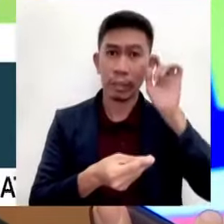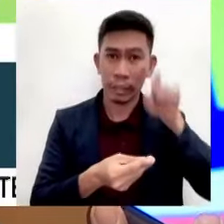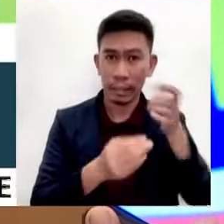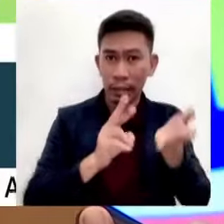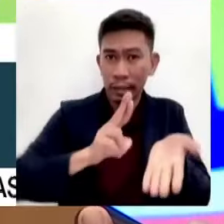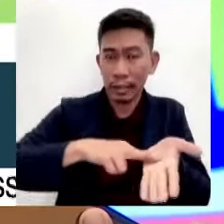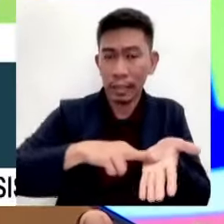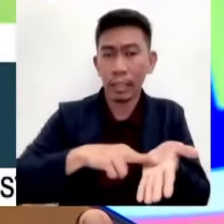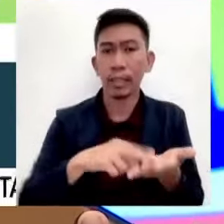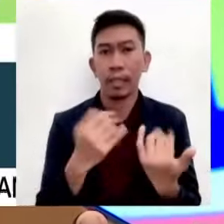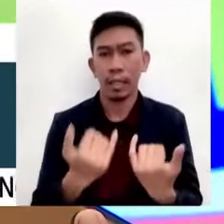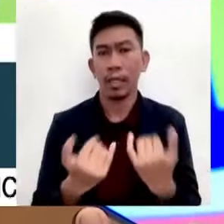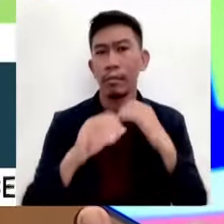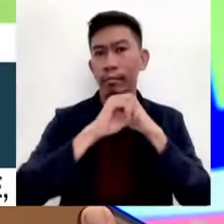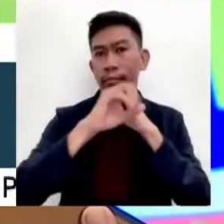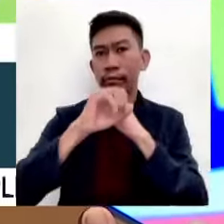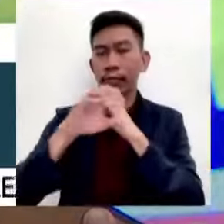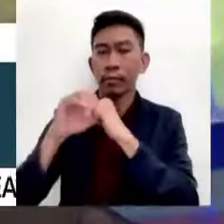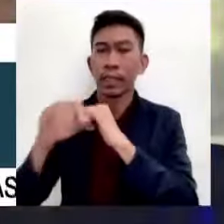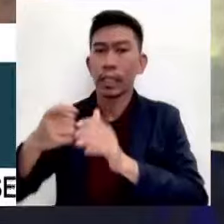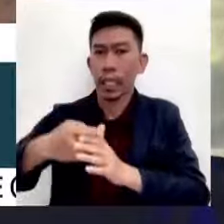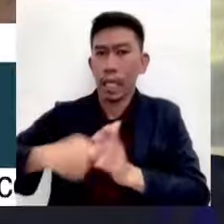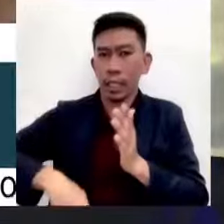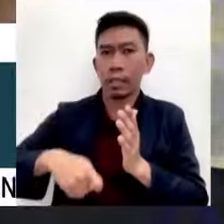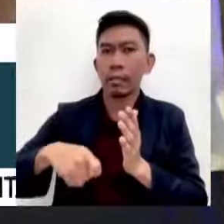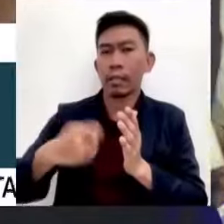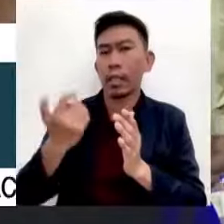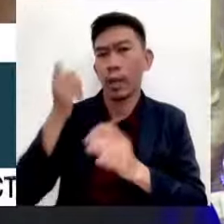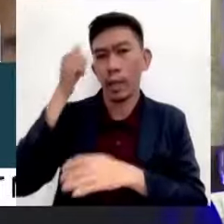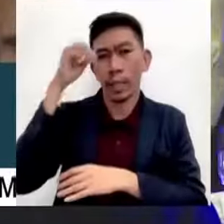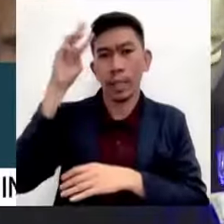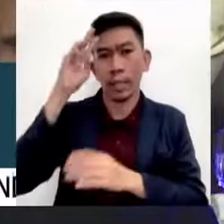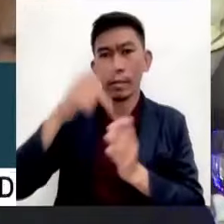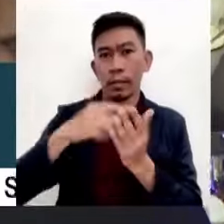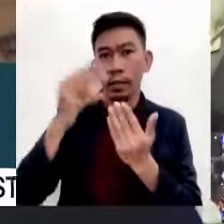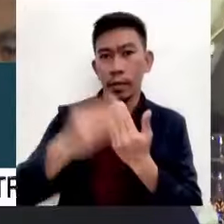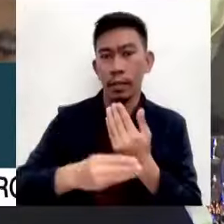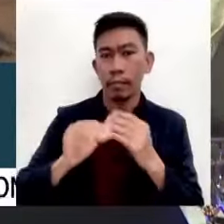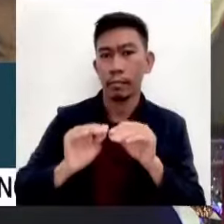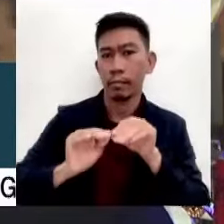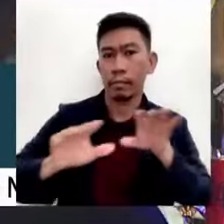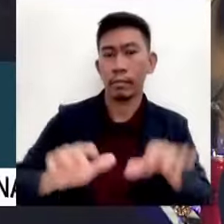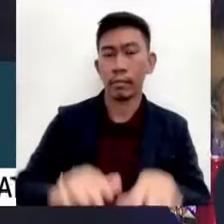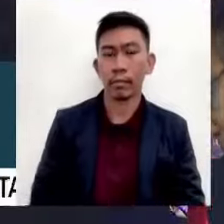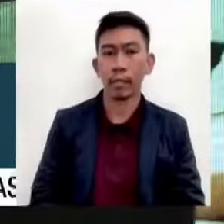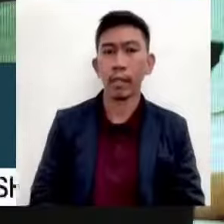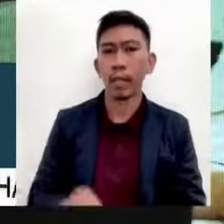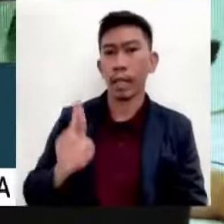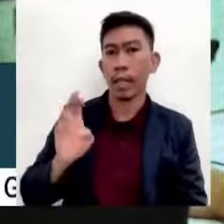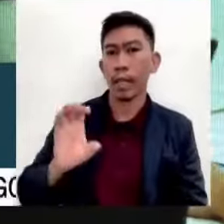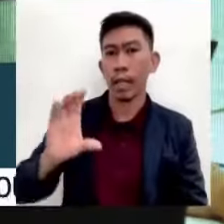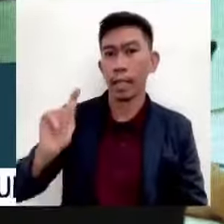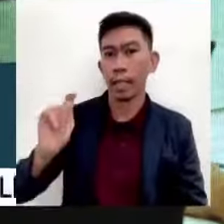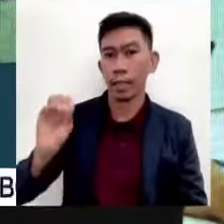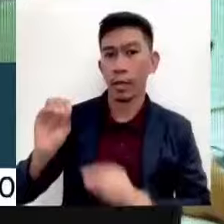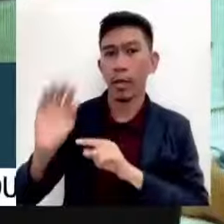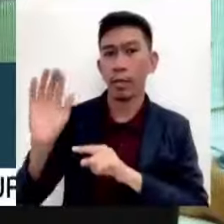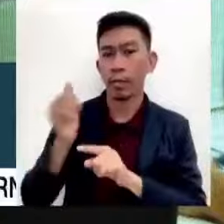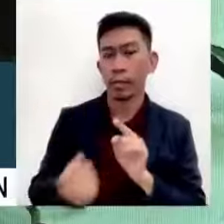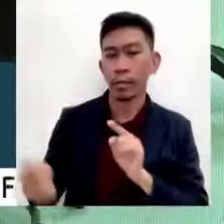ang taxpayer information and taxpayer awareness program. Finance Secretary Ralph Recto for his part says he supports BIR's